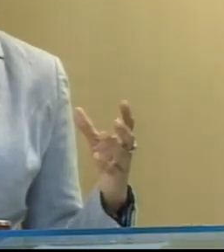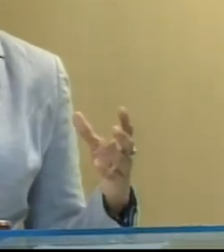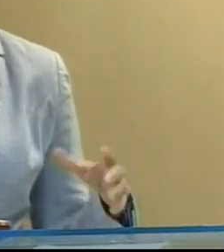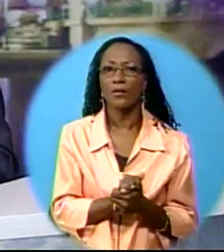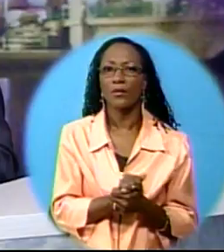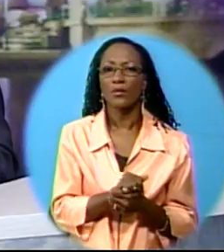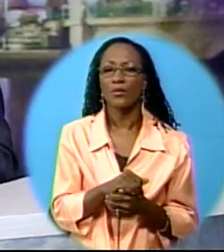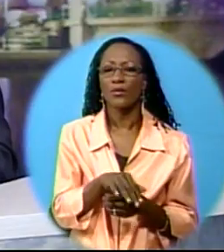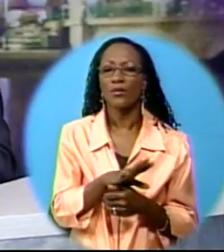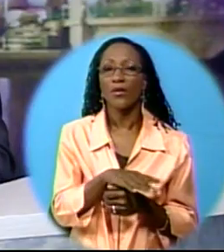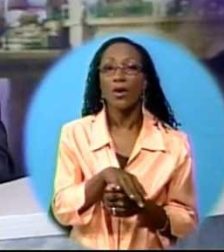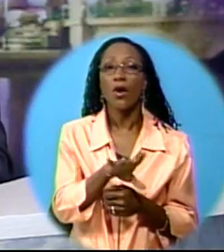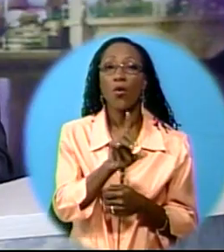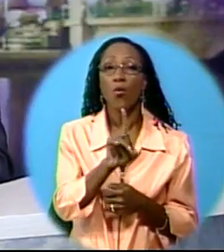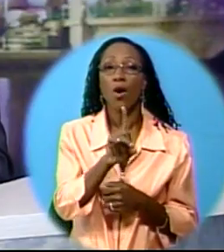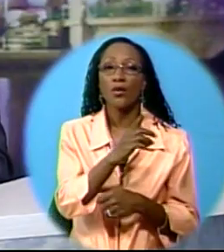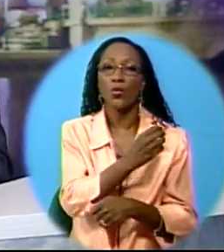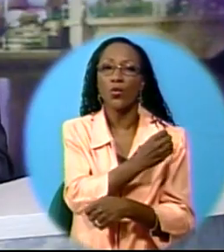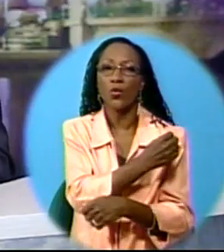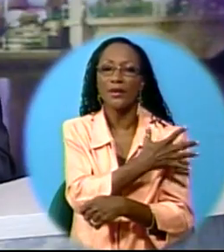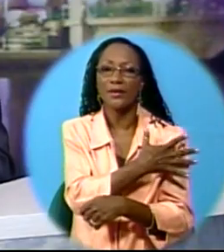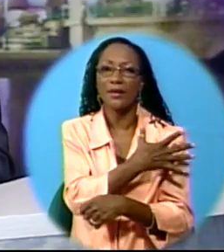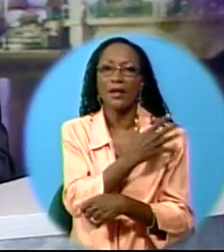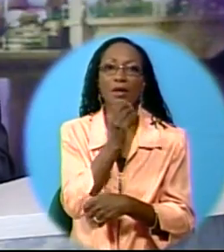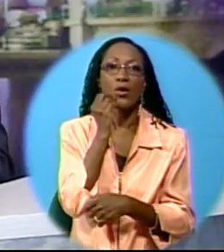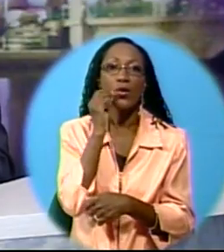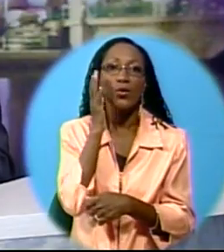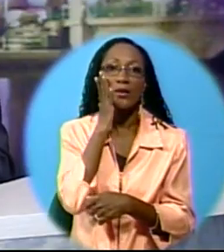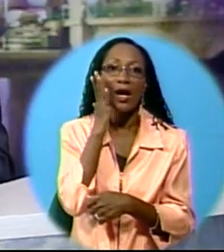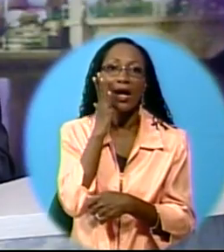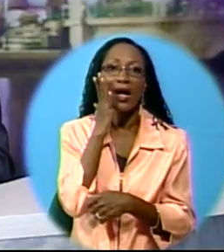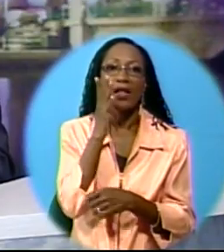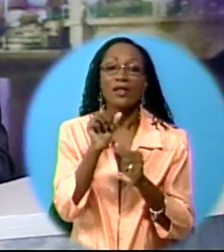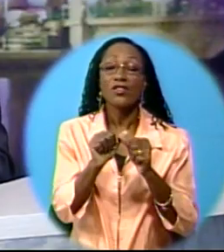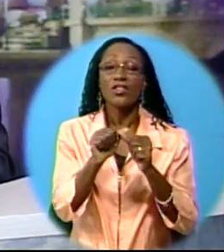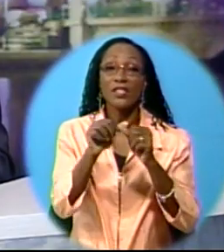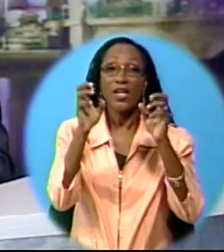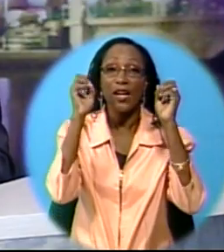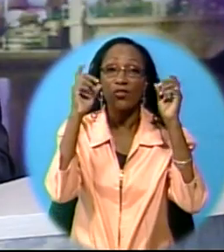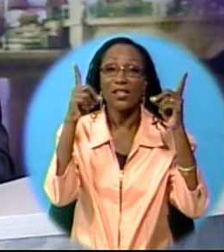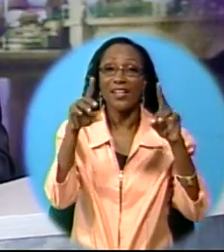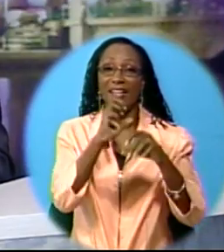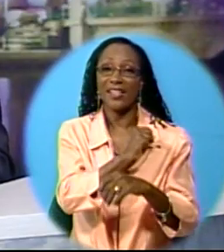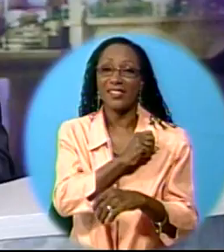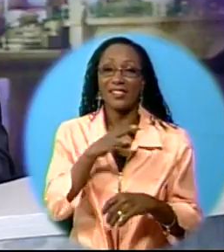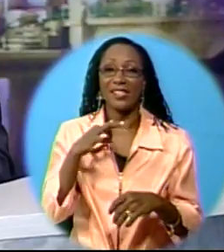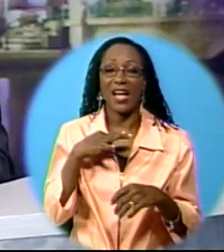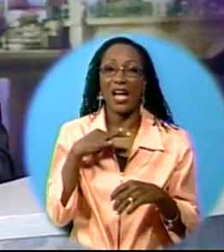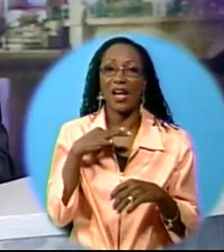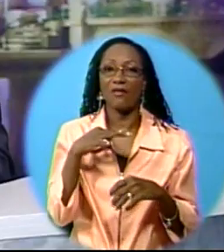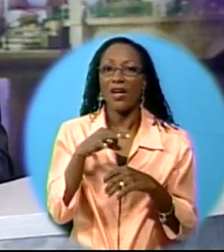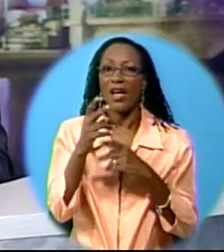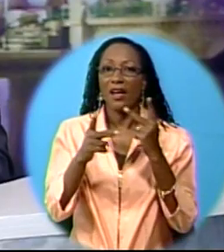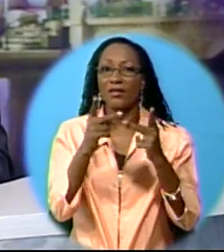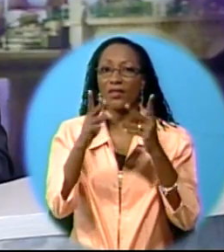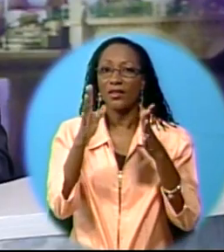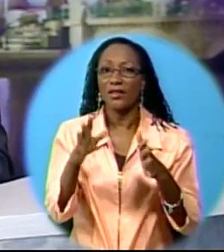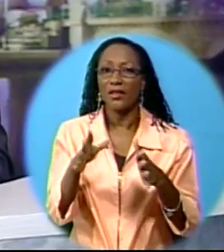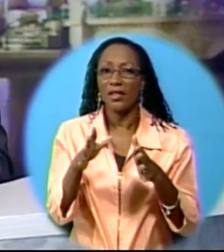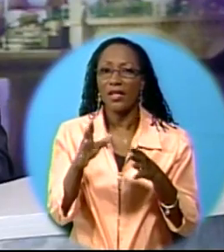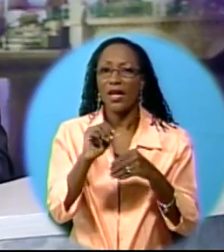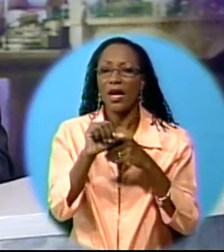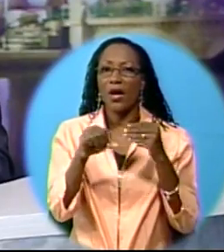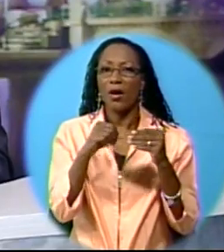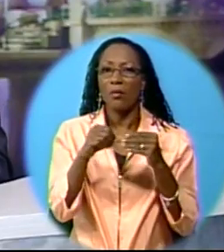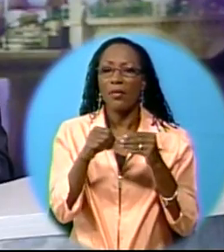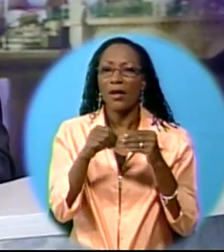Barbados. At least one hotel is continuing to educate its staff and guests of the numerous benefits associated with adopting a